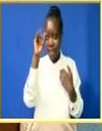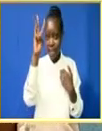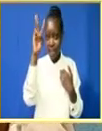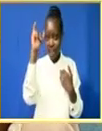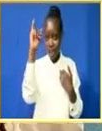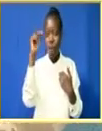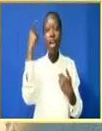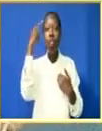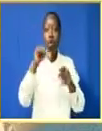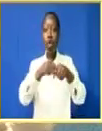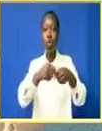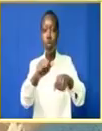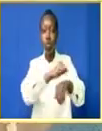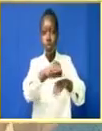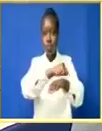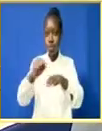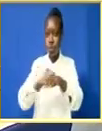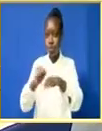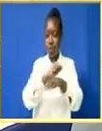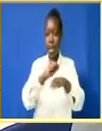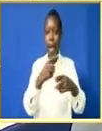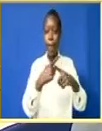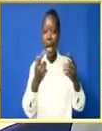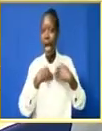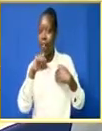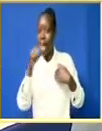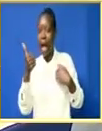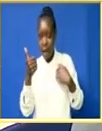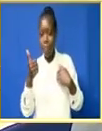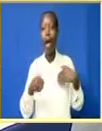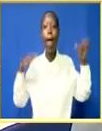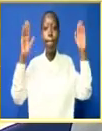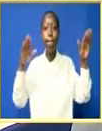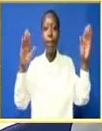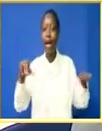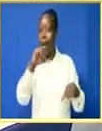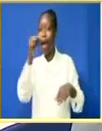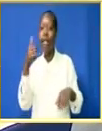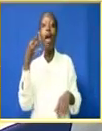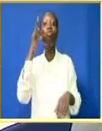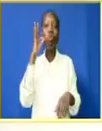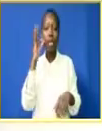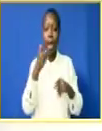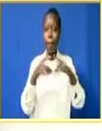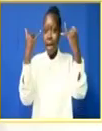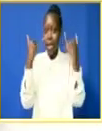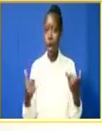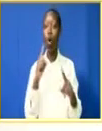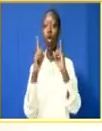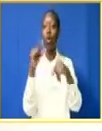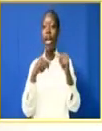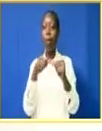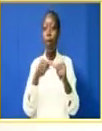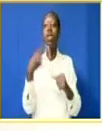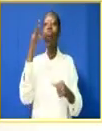when you heard the kiwi, me saying kiwi, you thought of the shoe polish. No. Yeah. I'm talking about a kiwi fruit. Okay. A very small fruit. Yeah. Very delicious.